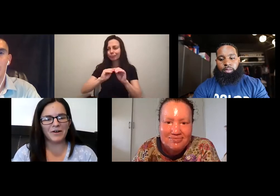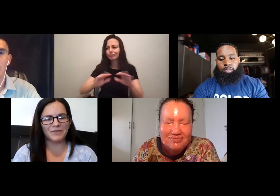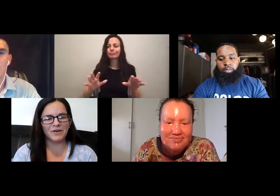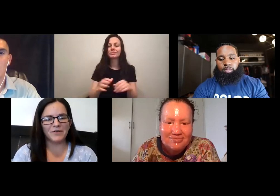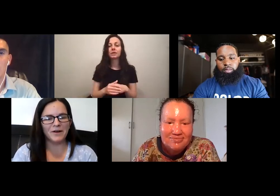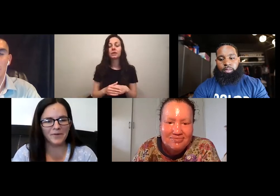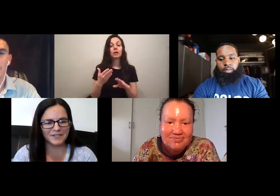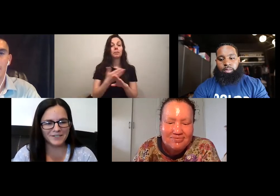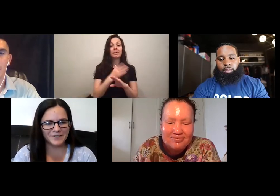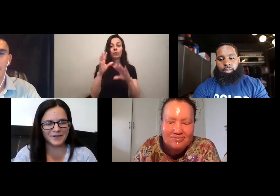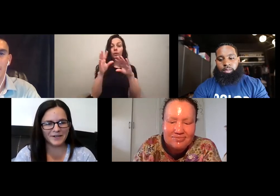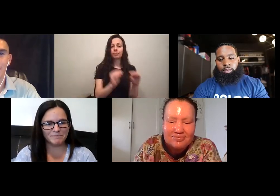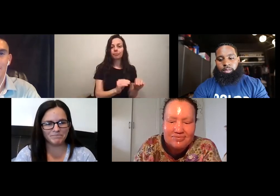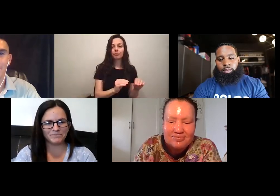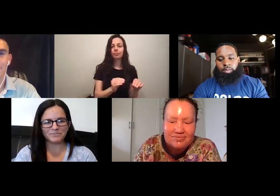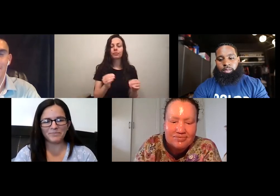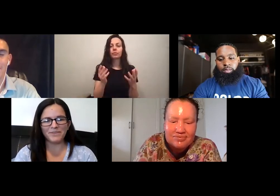get off, though, I want to